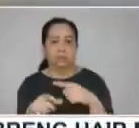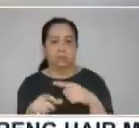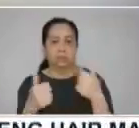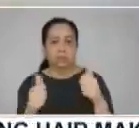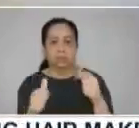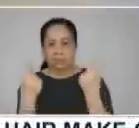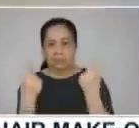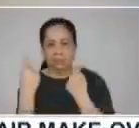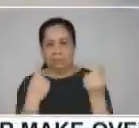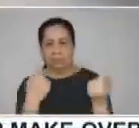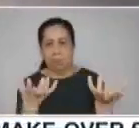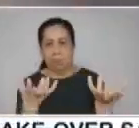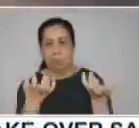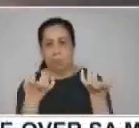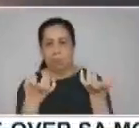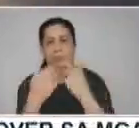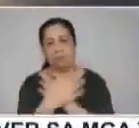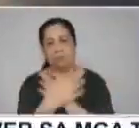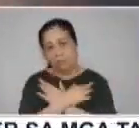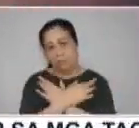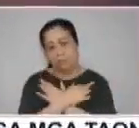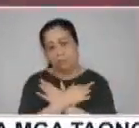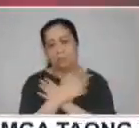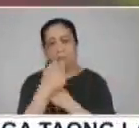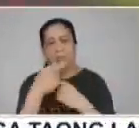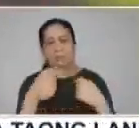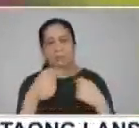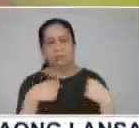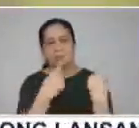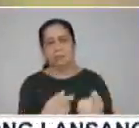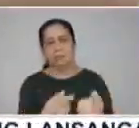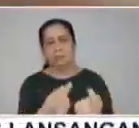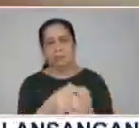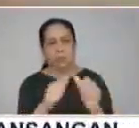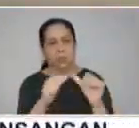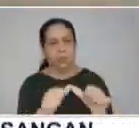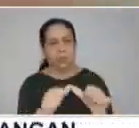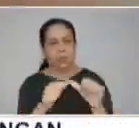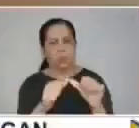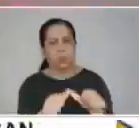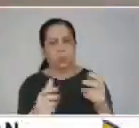naturang kompetisyon. Para sa Rise and Shine Pilipinas, Kay Asuncion.